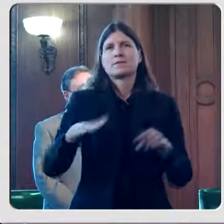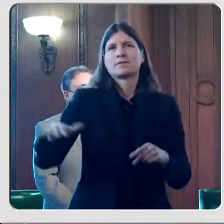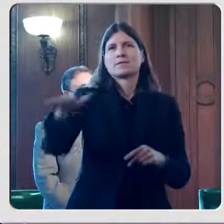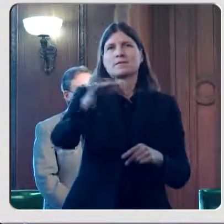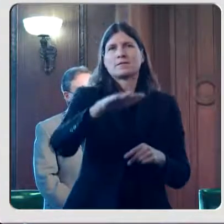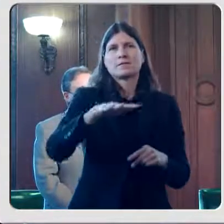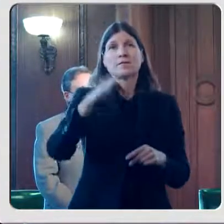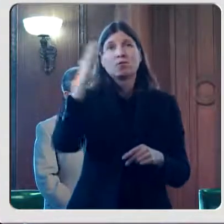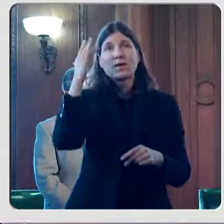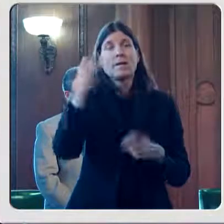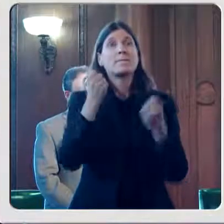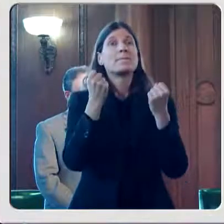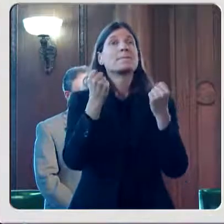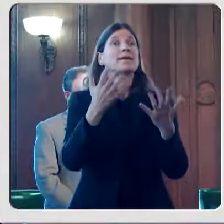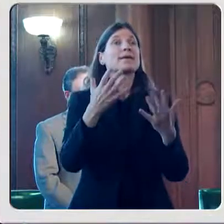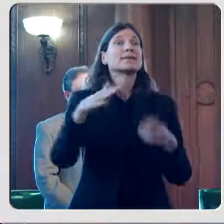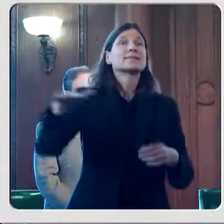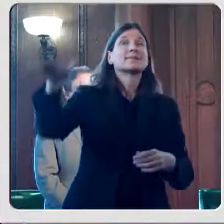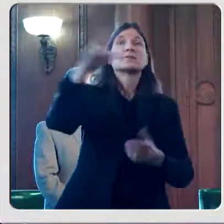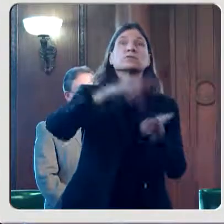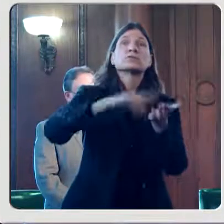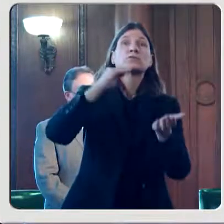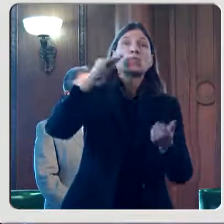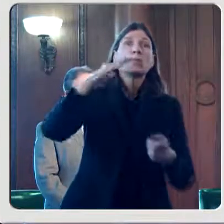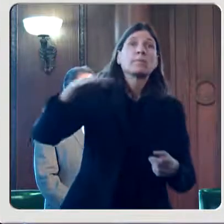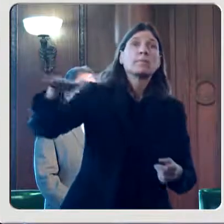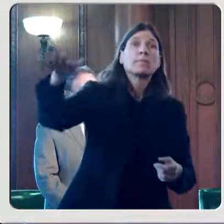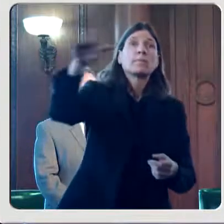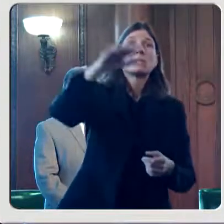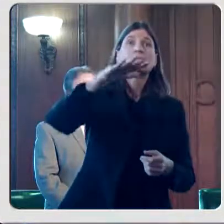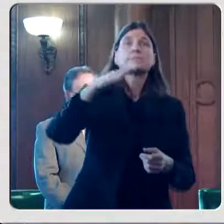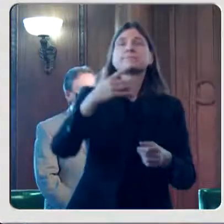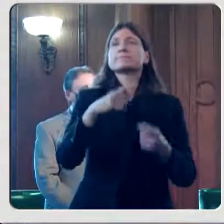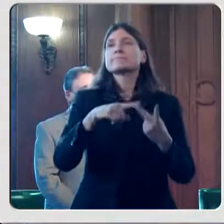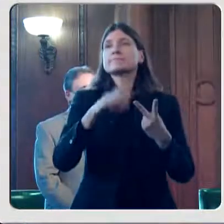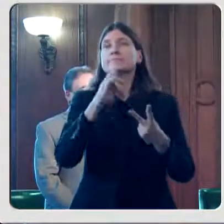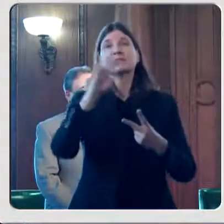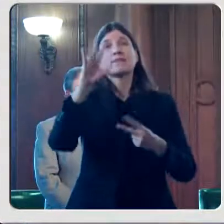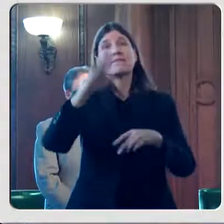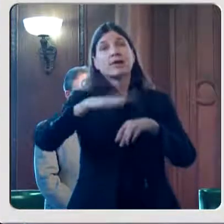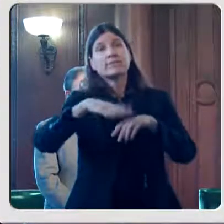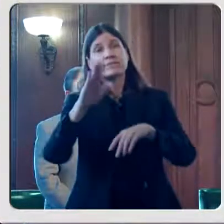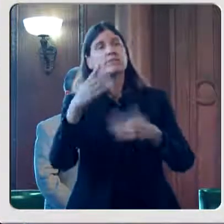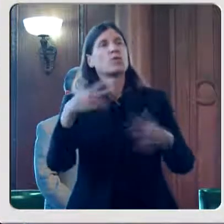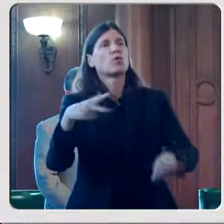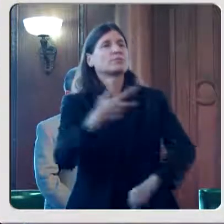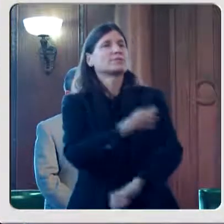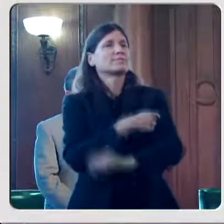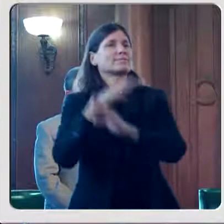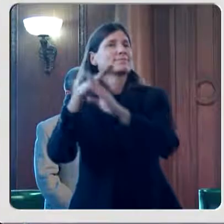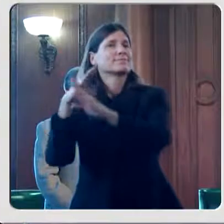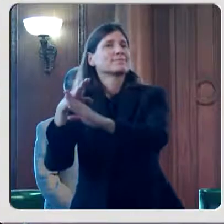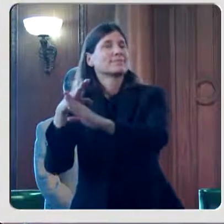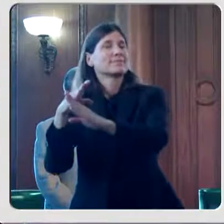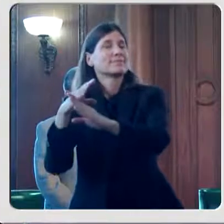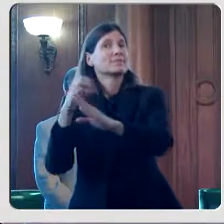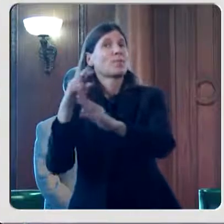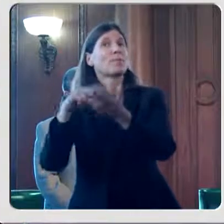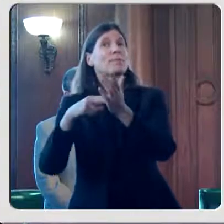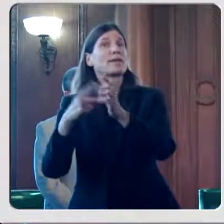and more individuals over the age of 75. I think the important thing for people who are younger is